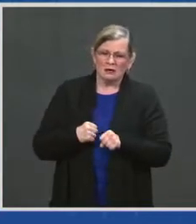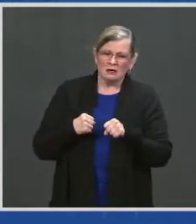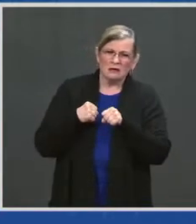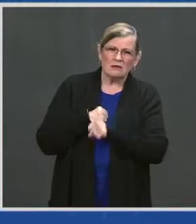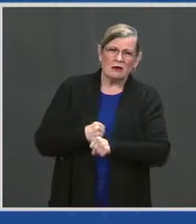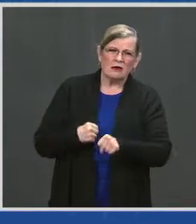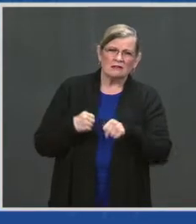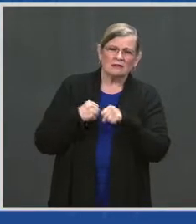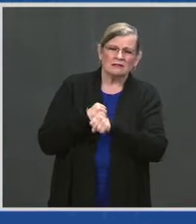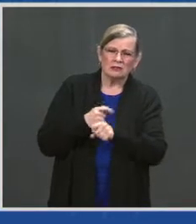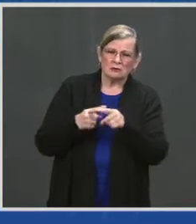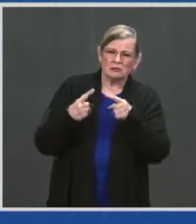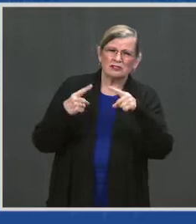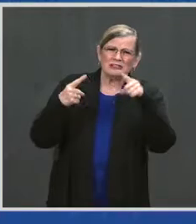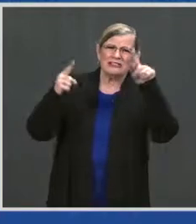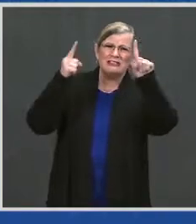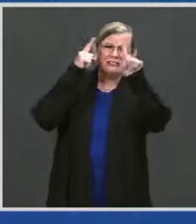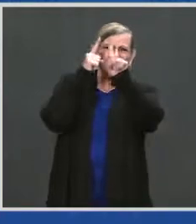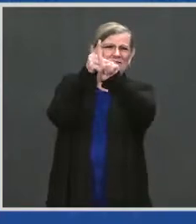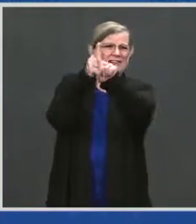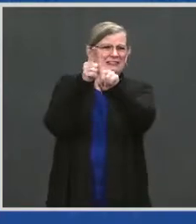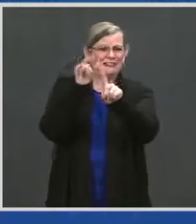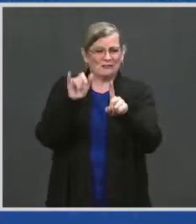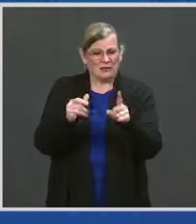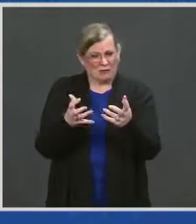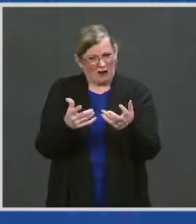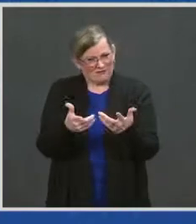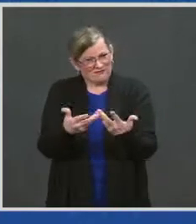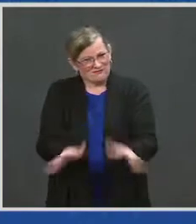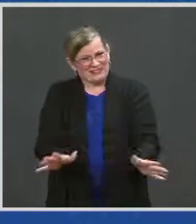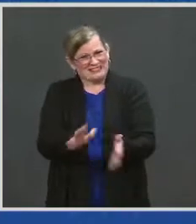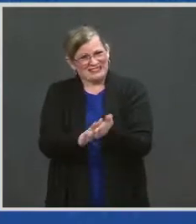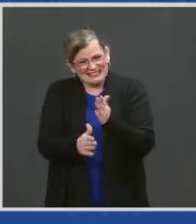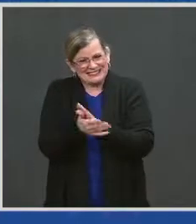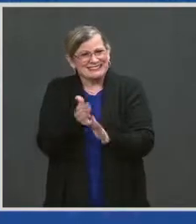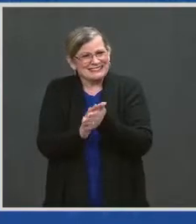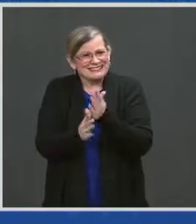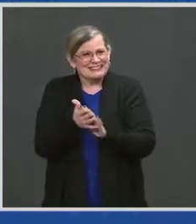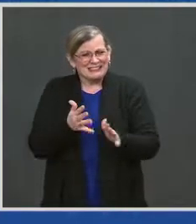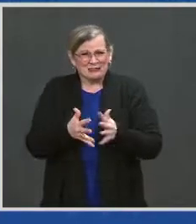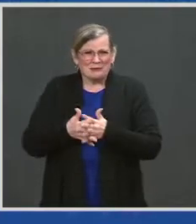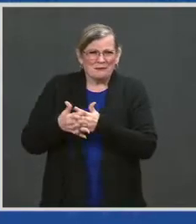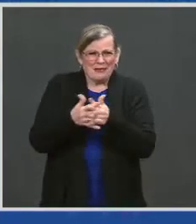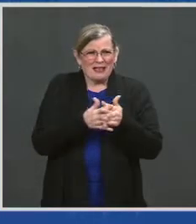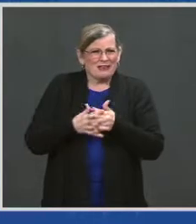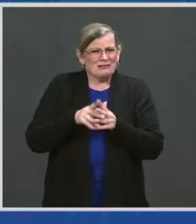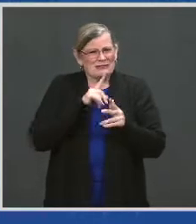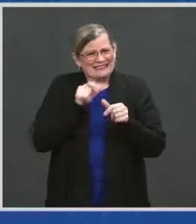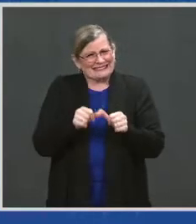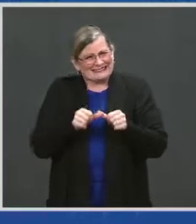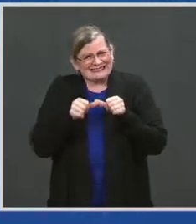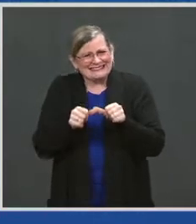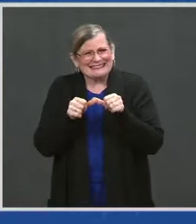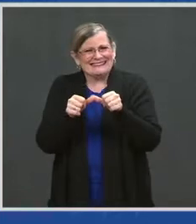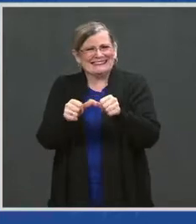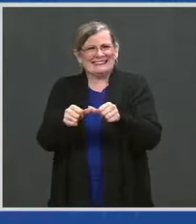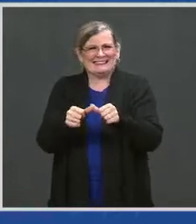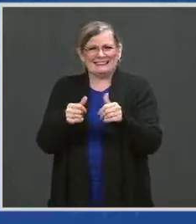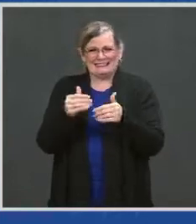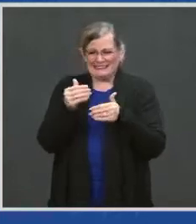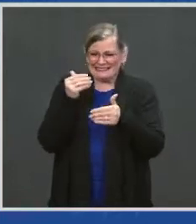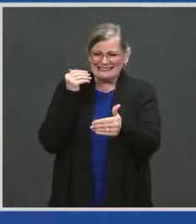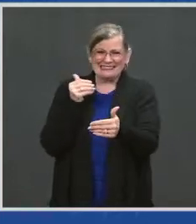job. We need every American to buckle down and keep their guard up in this home stretch. Wear your